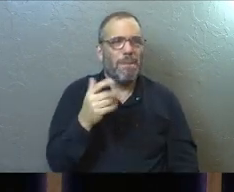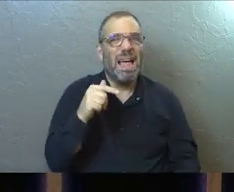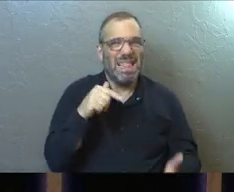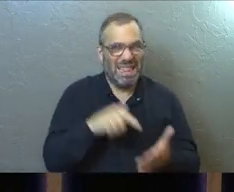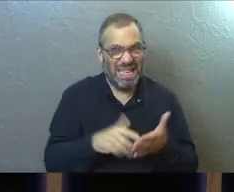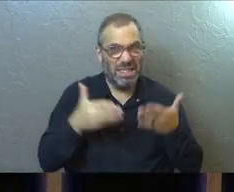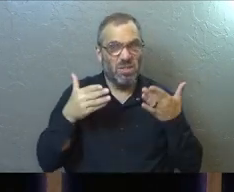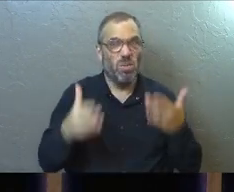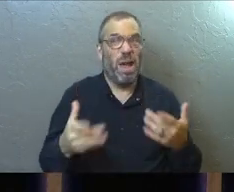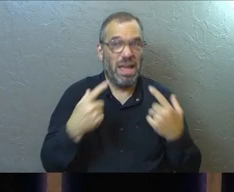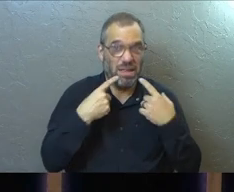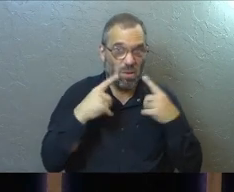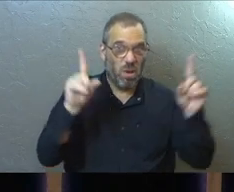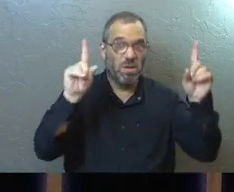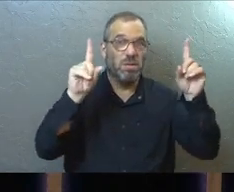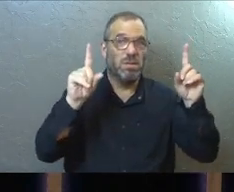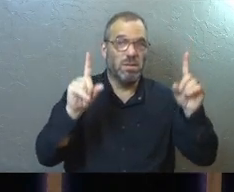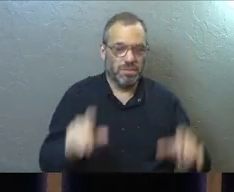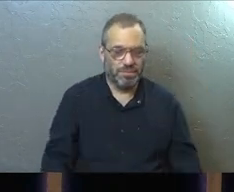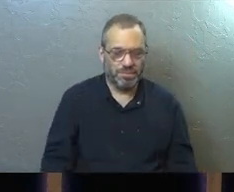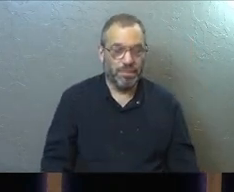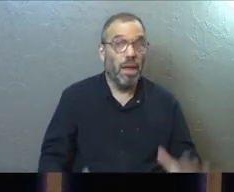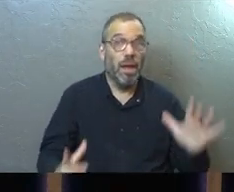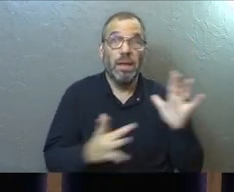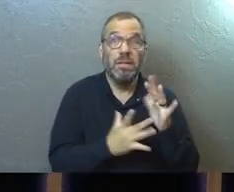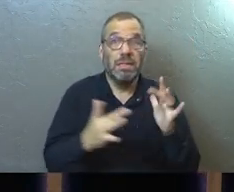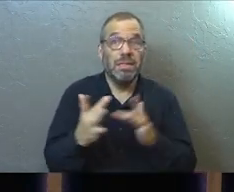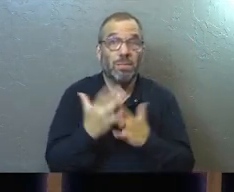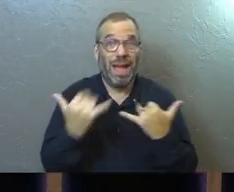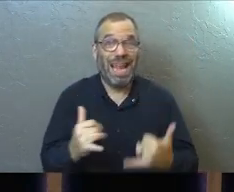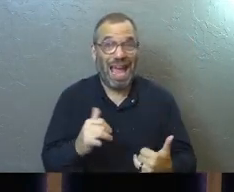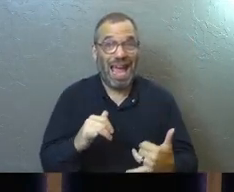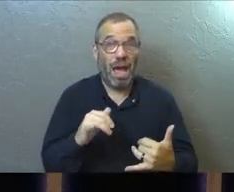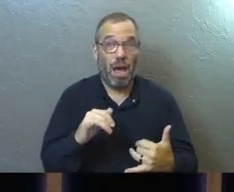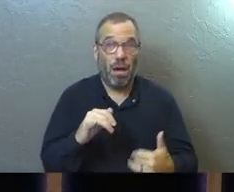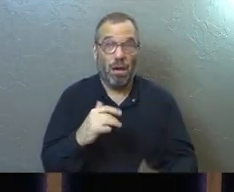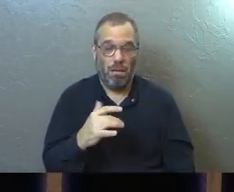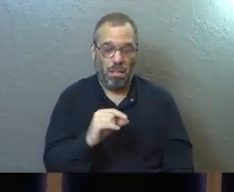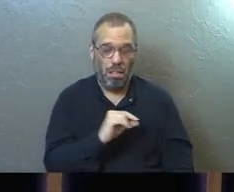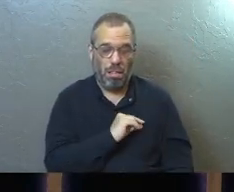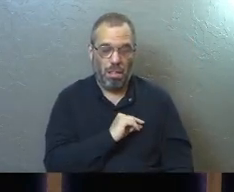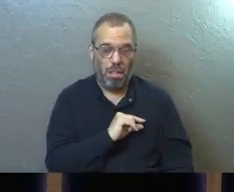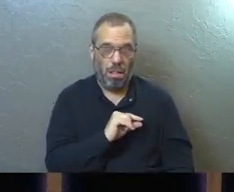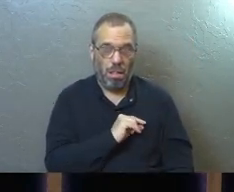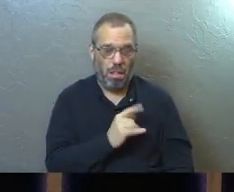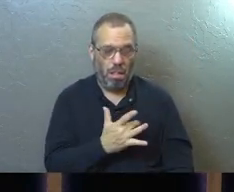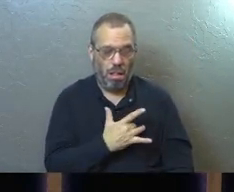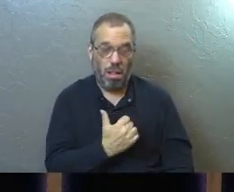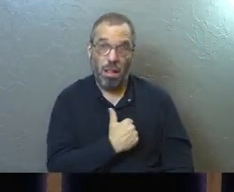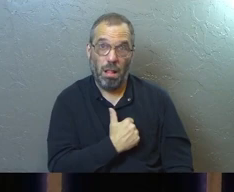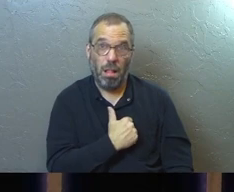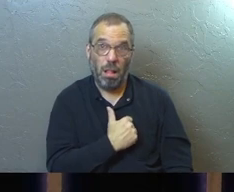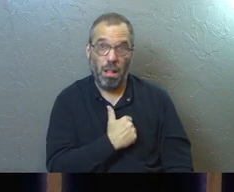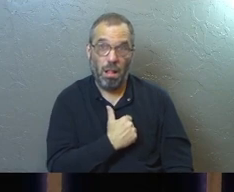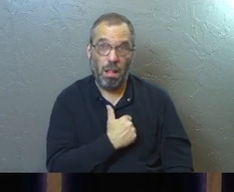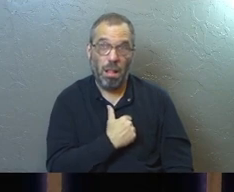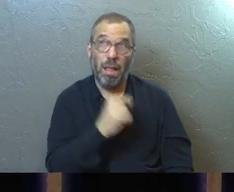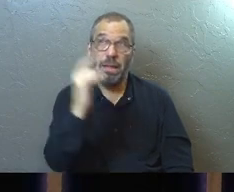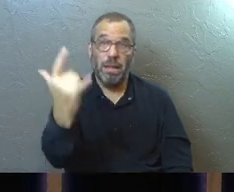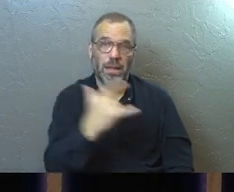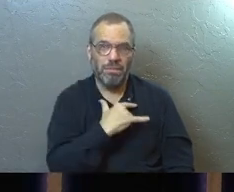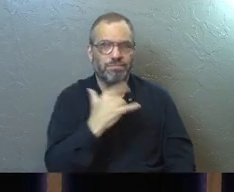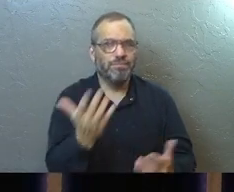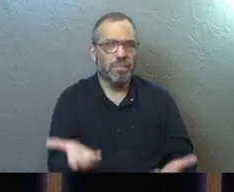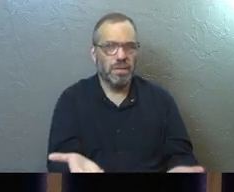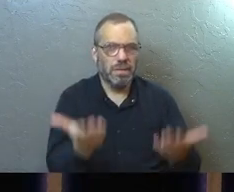This is the way that it works. And Jesus is knocking on the door to your heart and he wants to love you. Would you